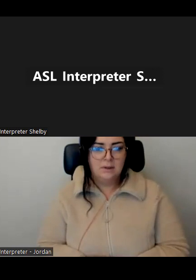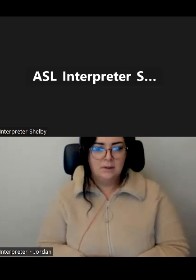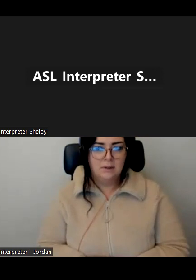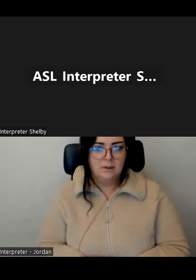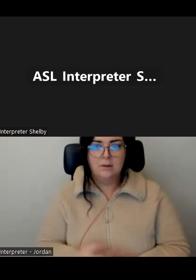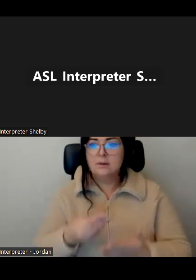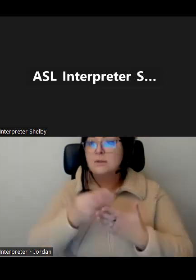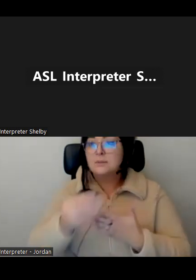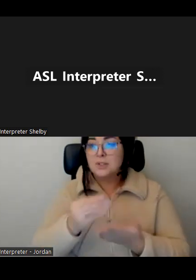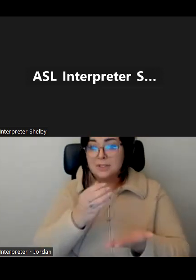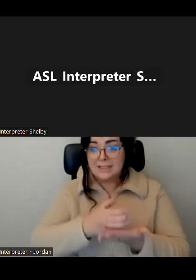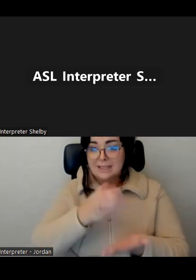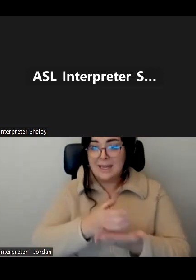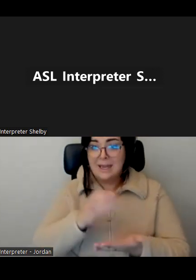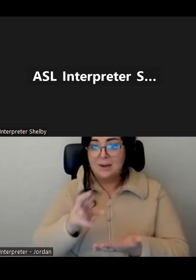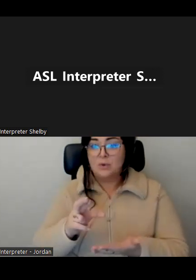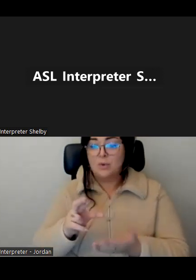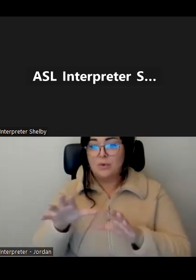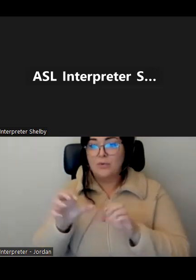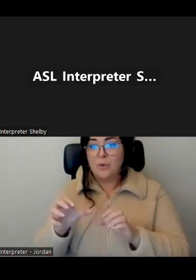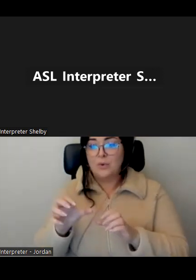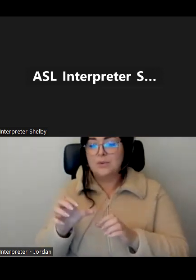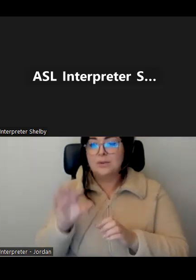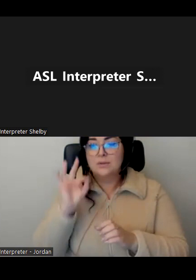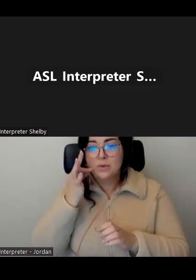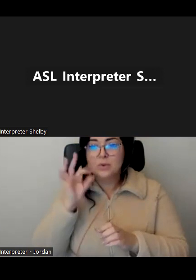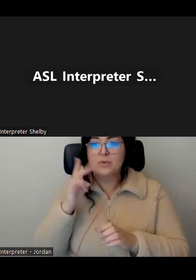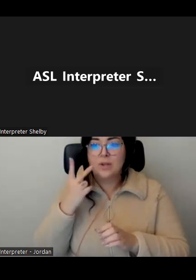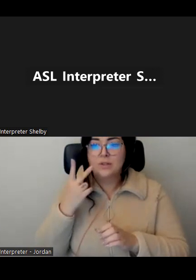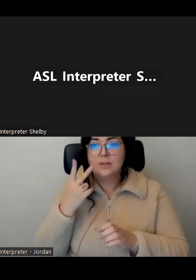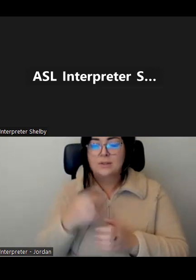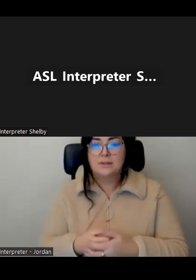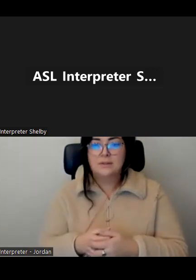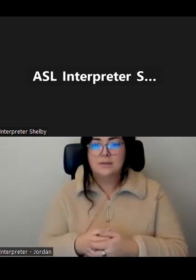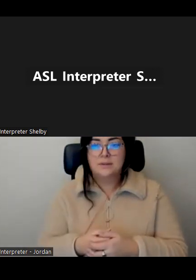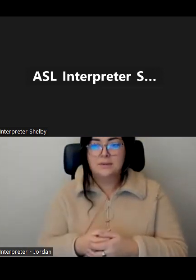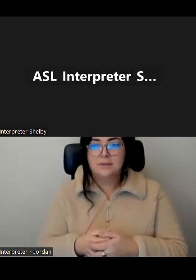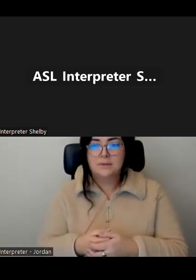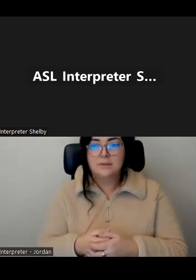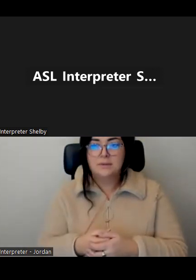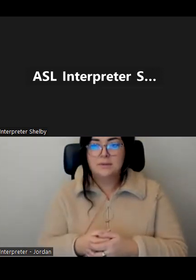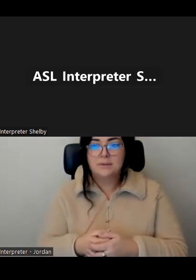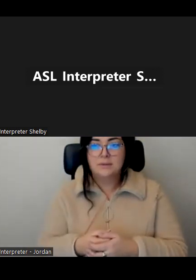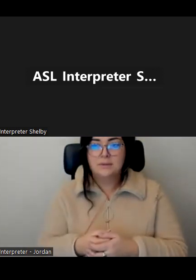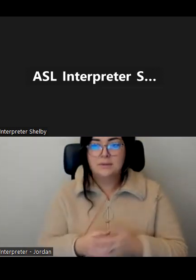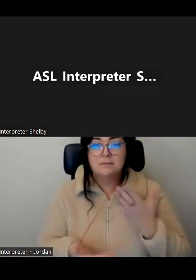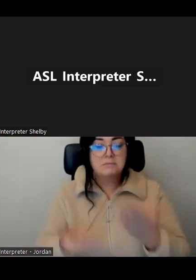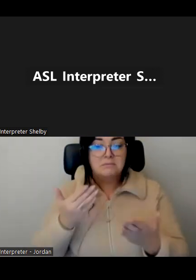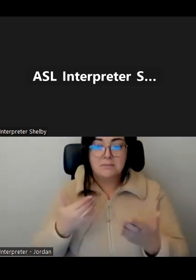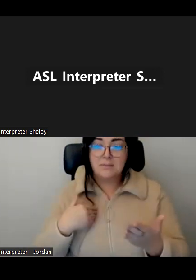or frozen fruits, vegetables, those type of things. It might be, growing your